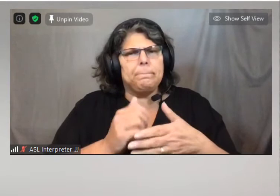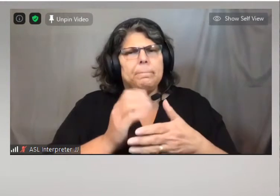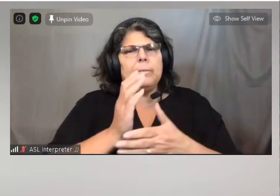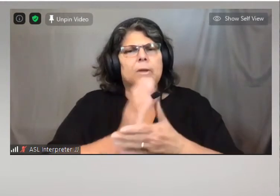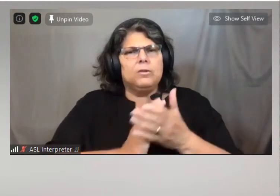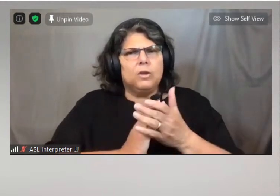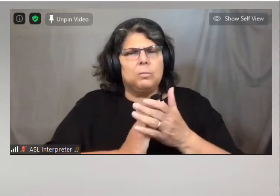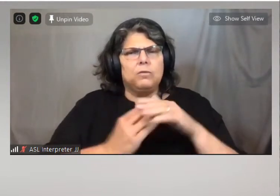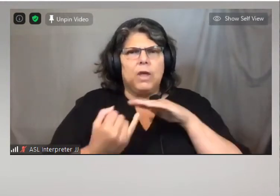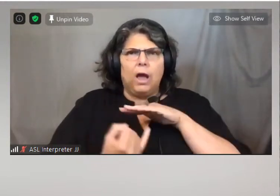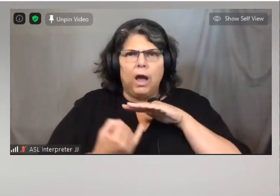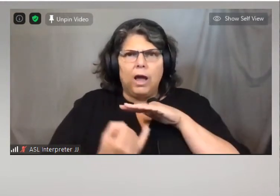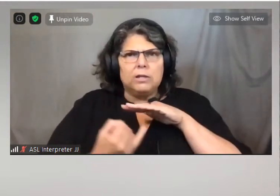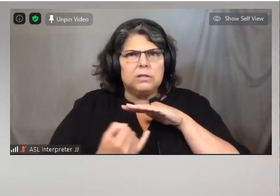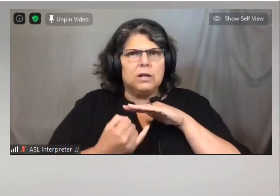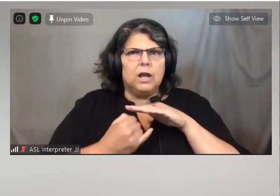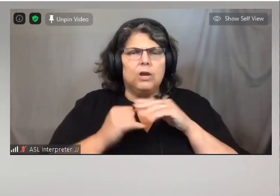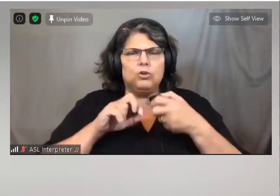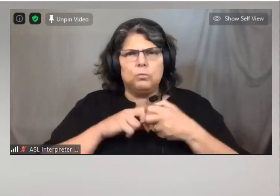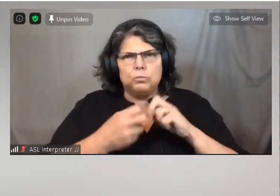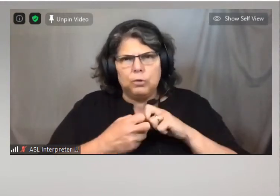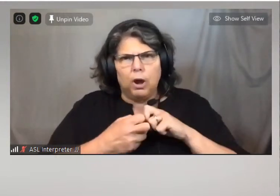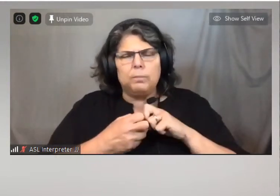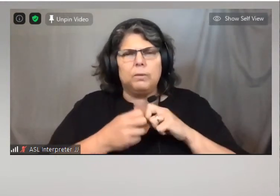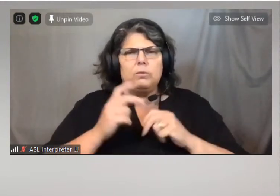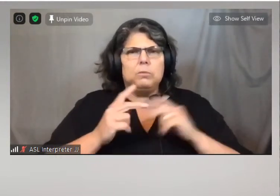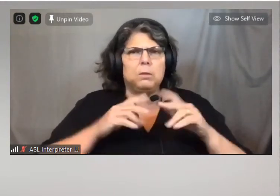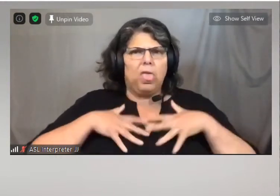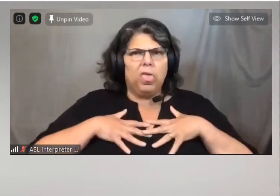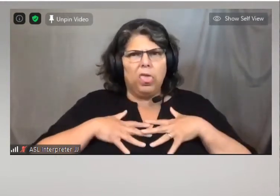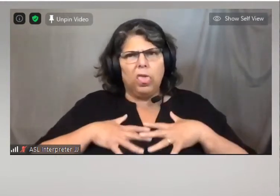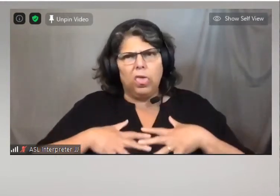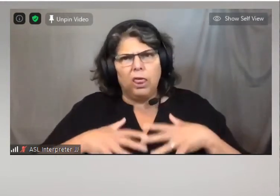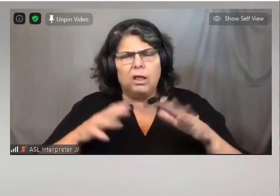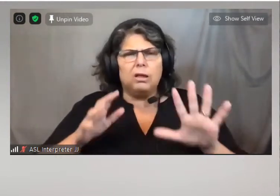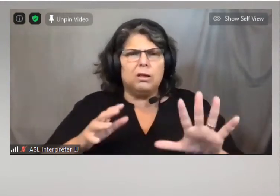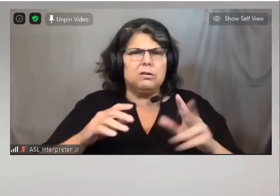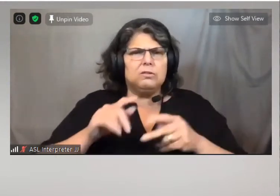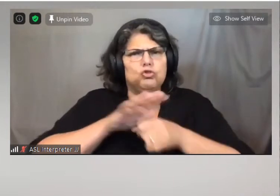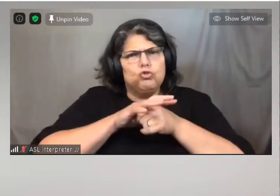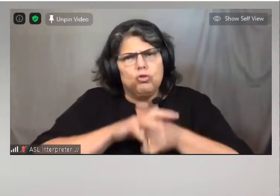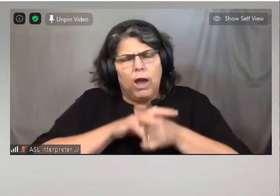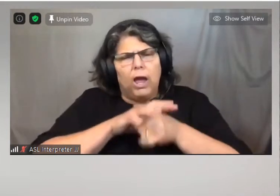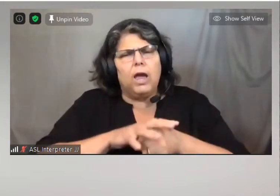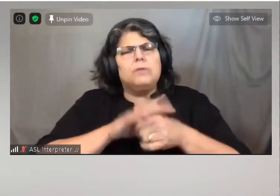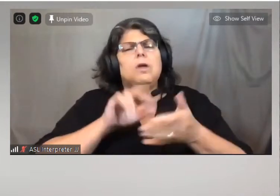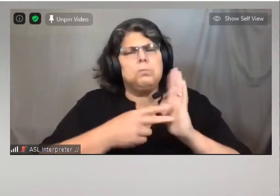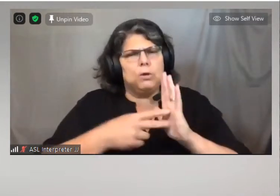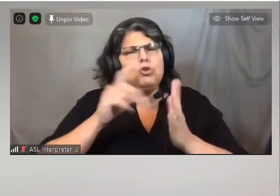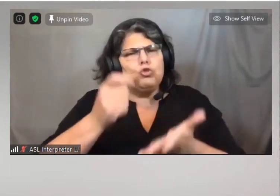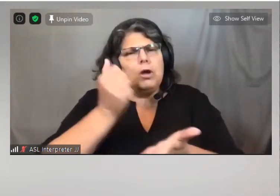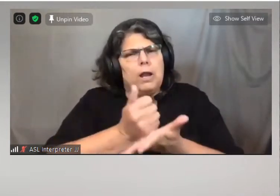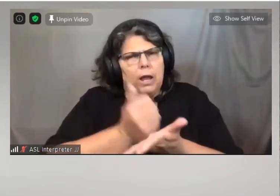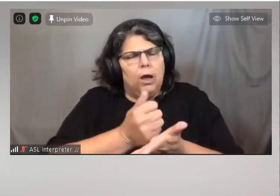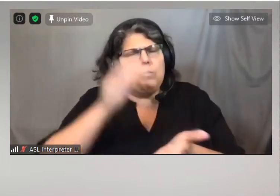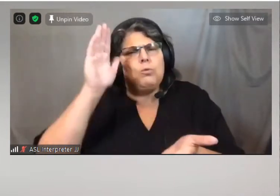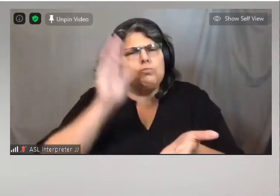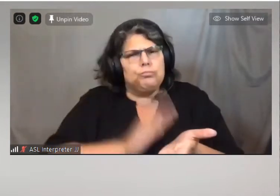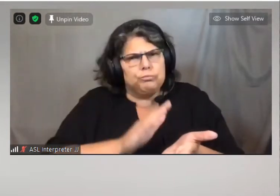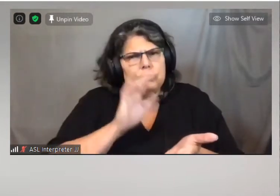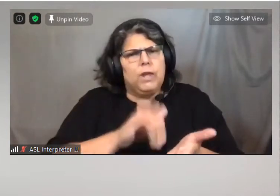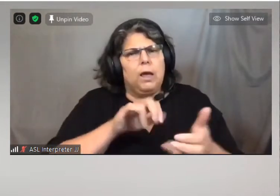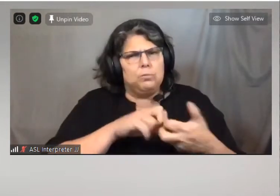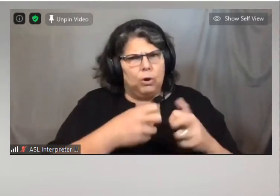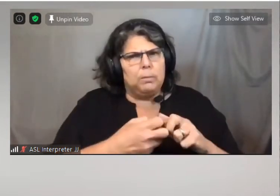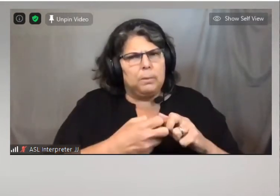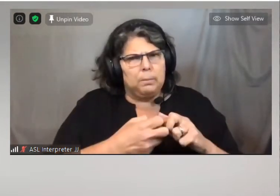our restrictions and close down have caused within families. So yeah, there has been some opening